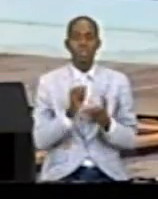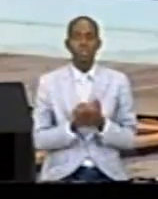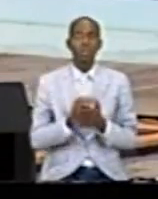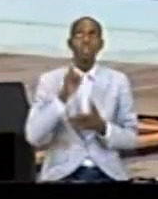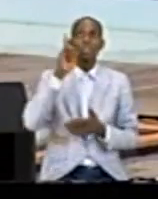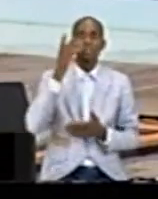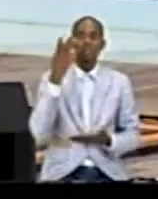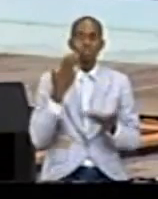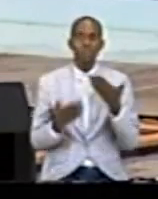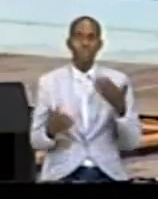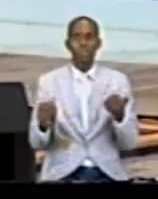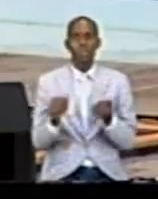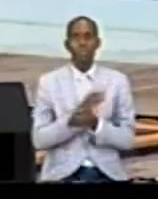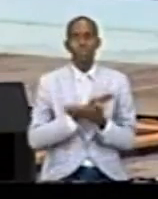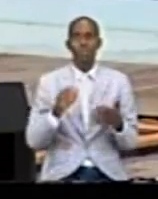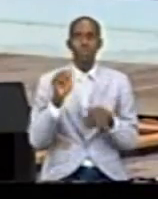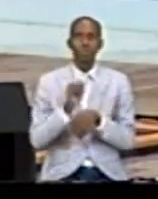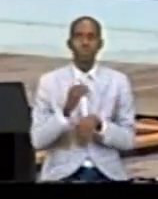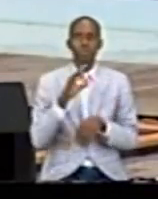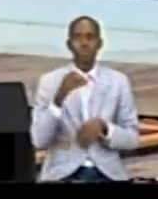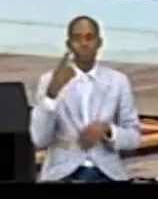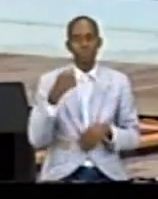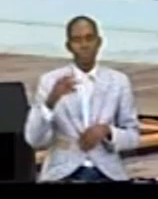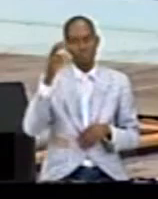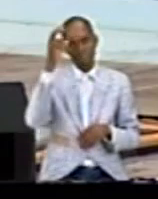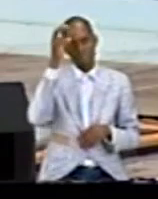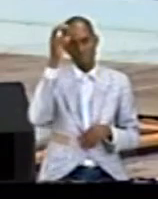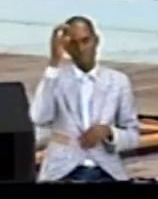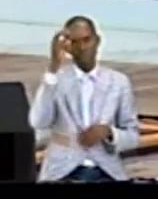destroy the works of the devil.